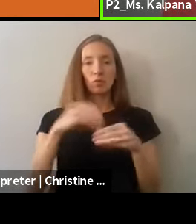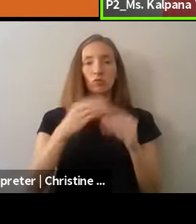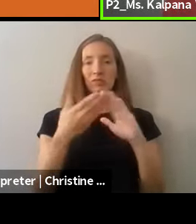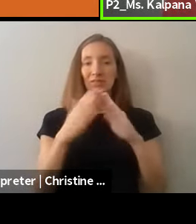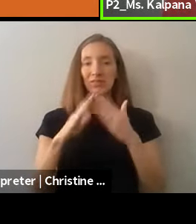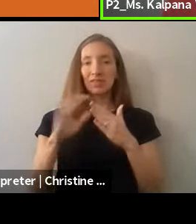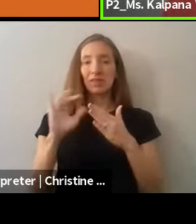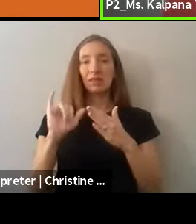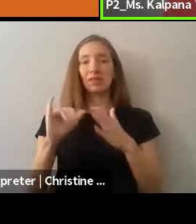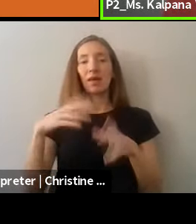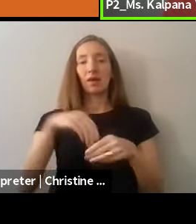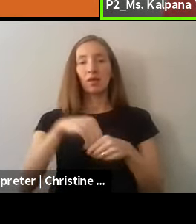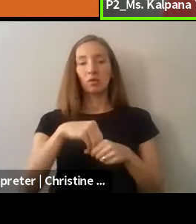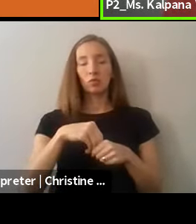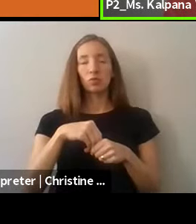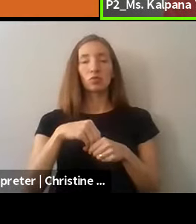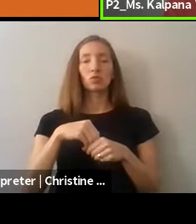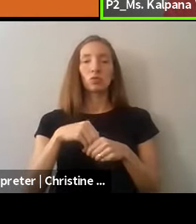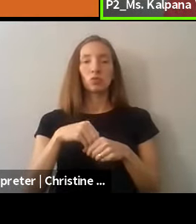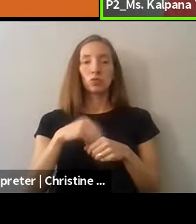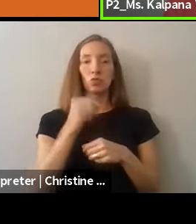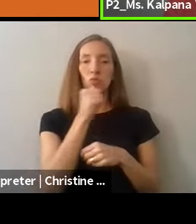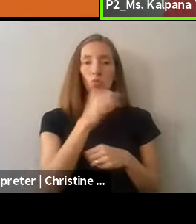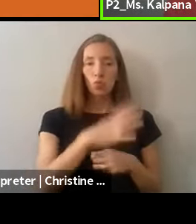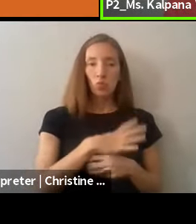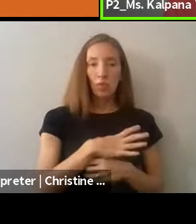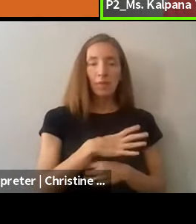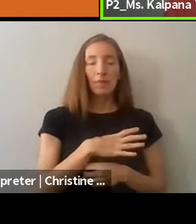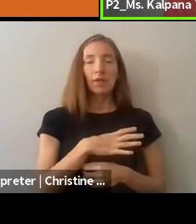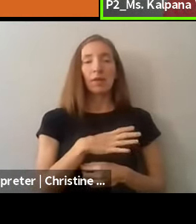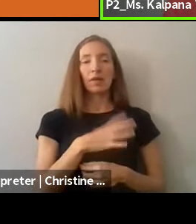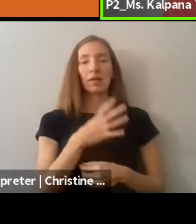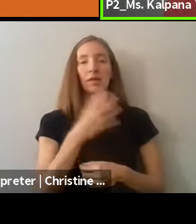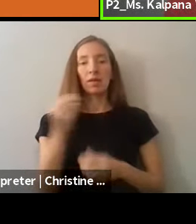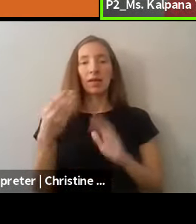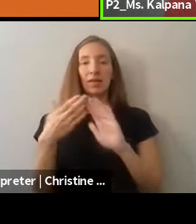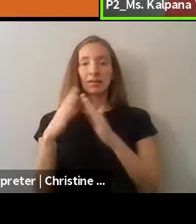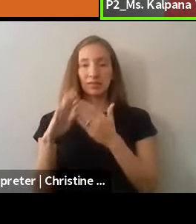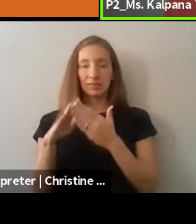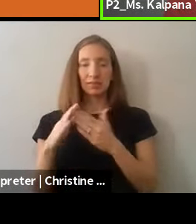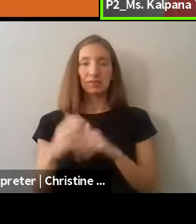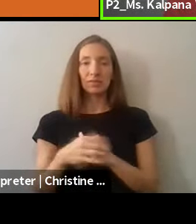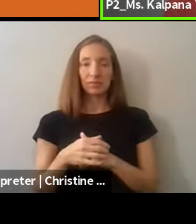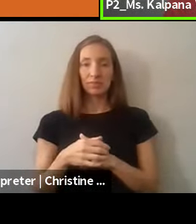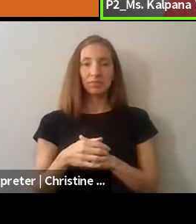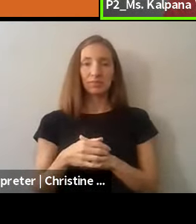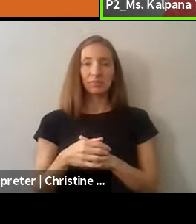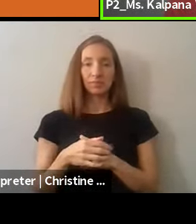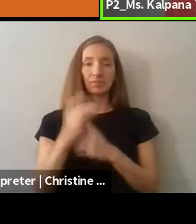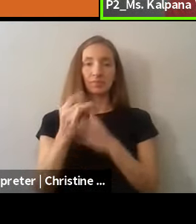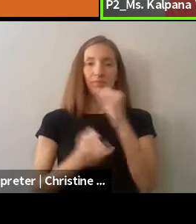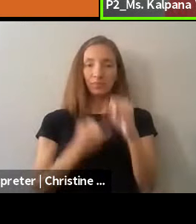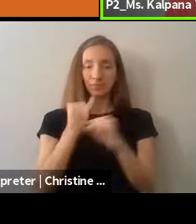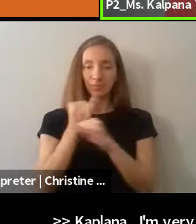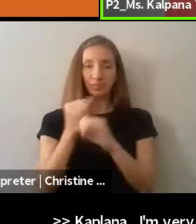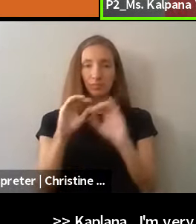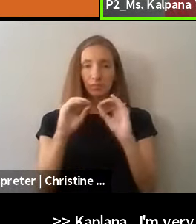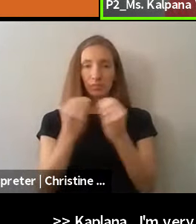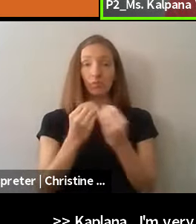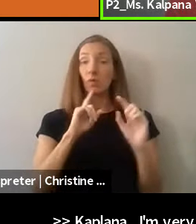the Women in Habitat Network of Latin America, Jagori, and Safety Pin. To answer your question, women's